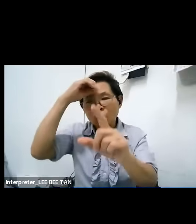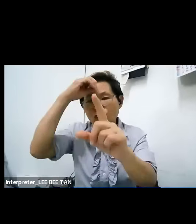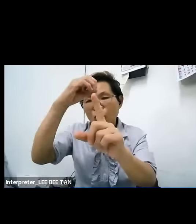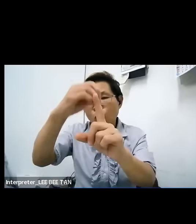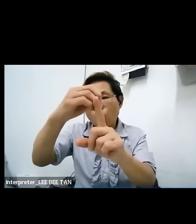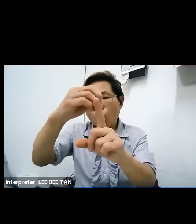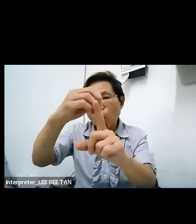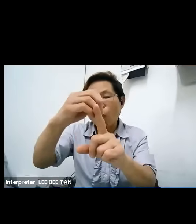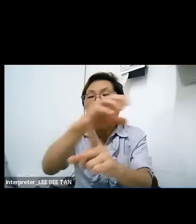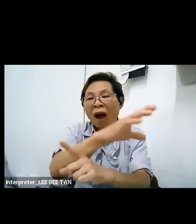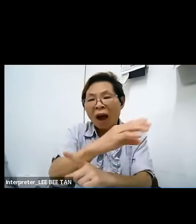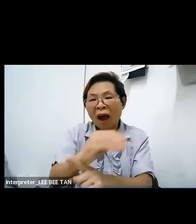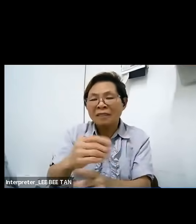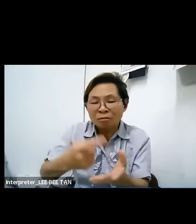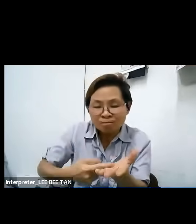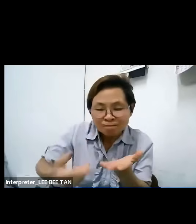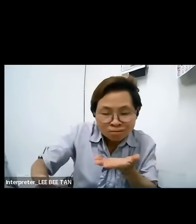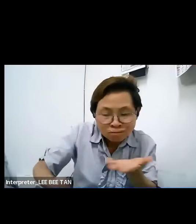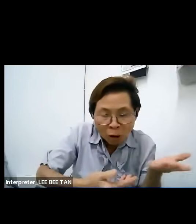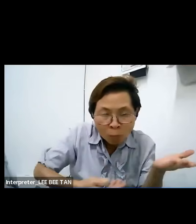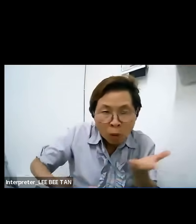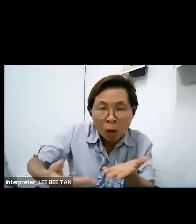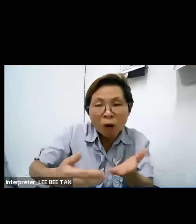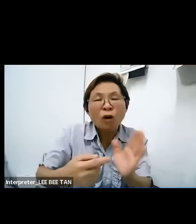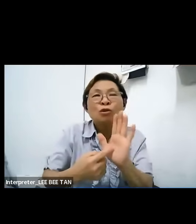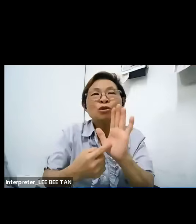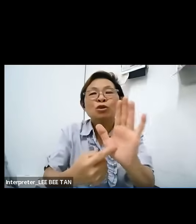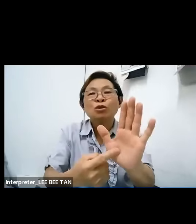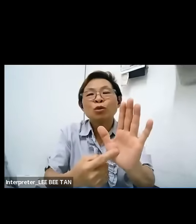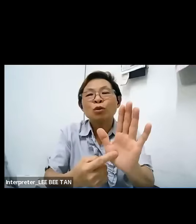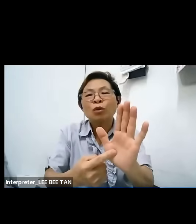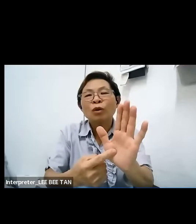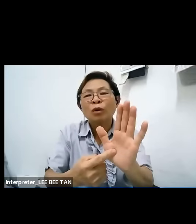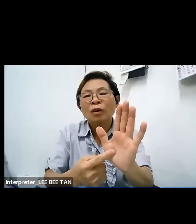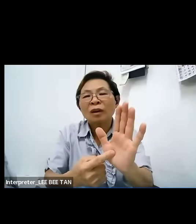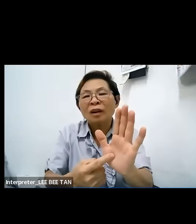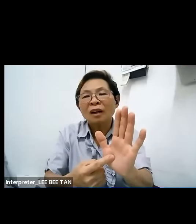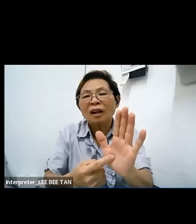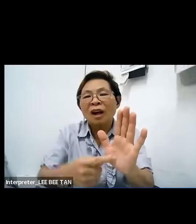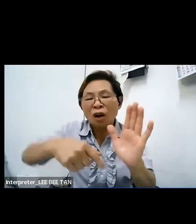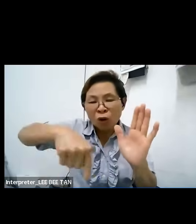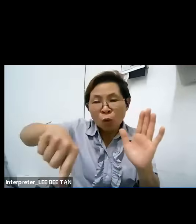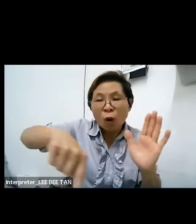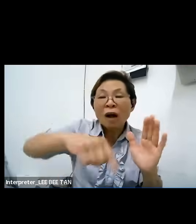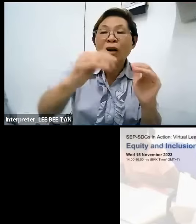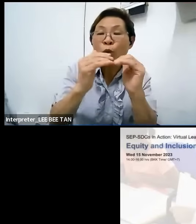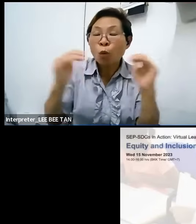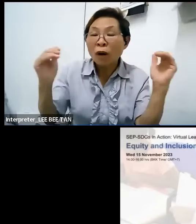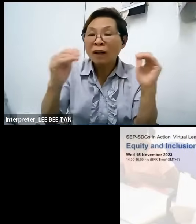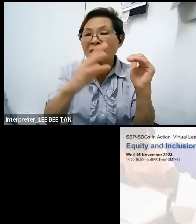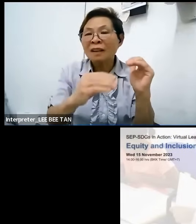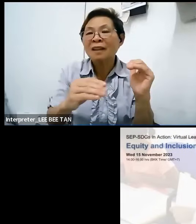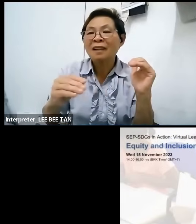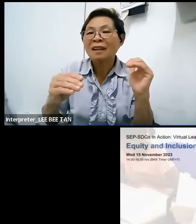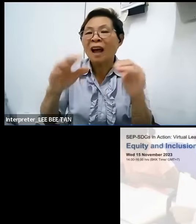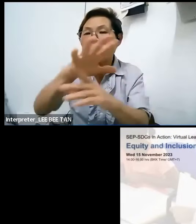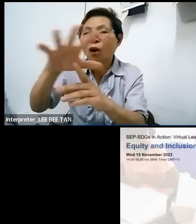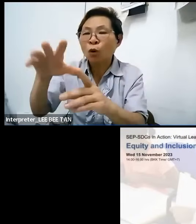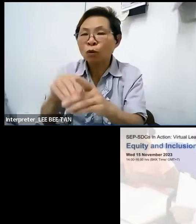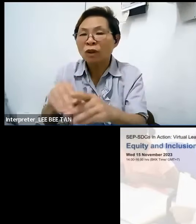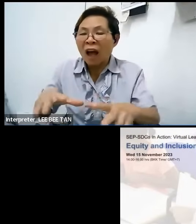SDGs. And the discussions today actually highlighted how fostering equality and embracing diversity